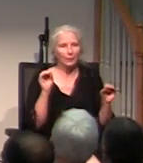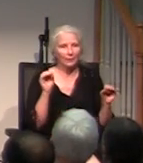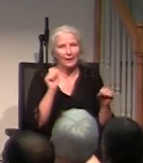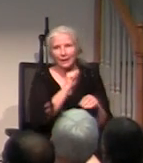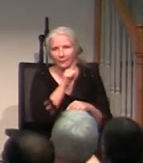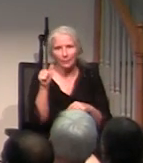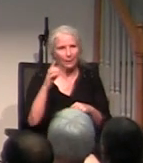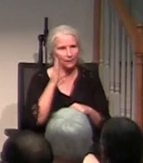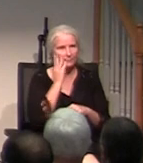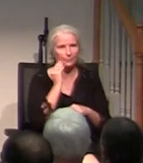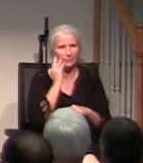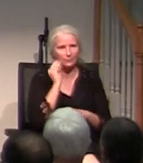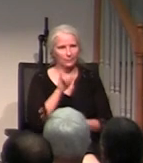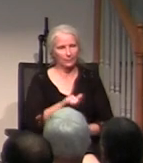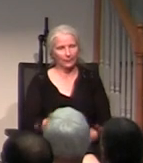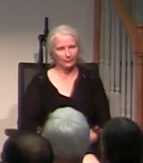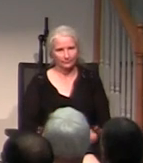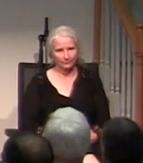response.